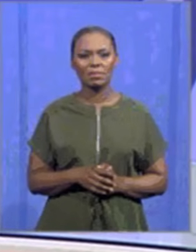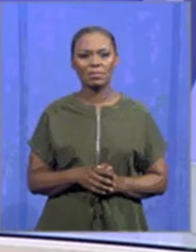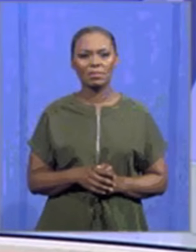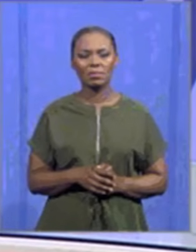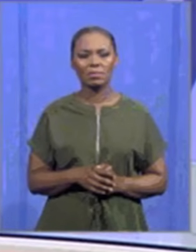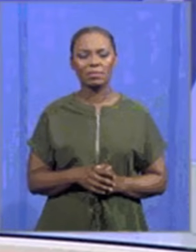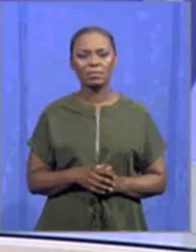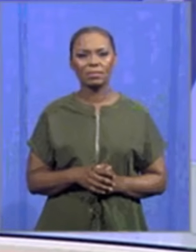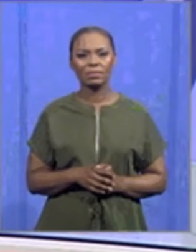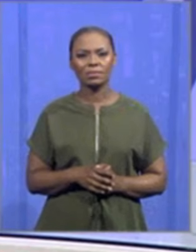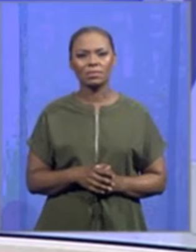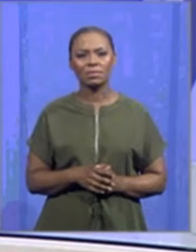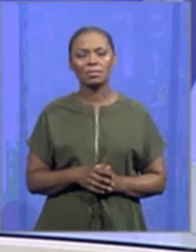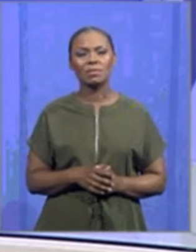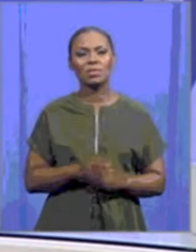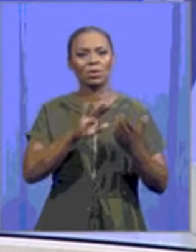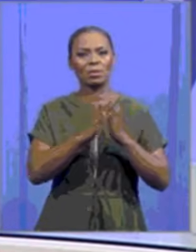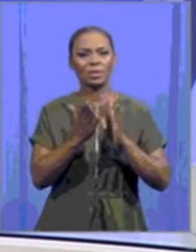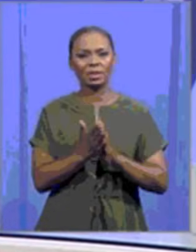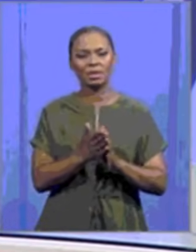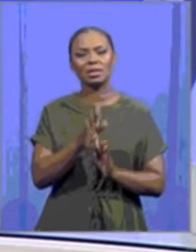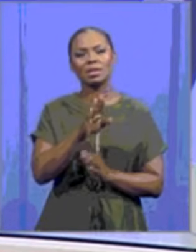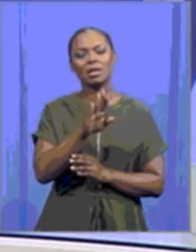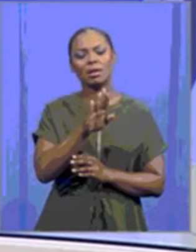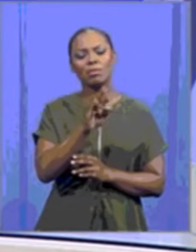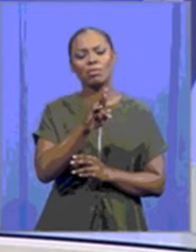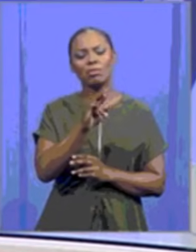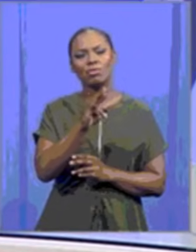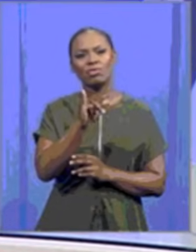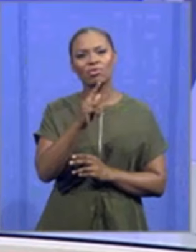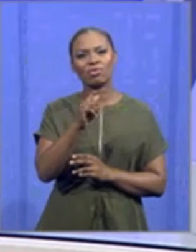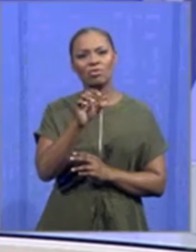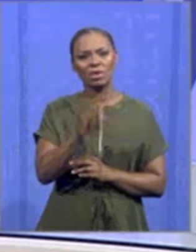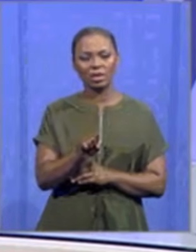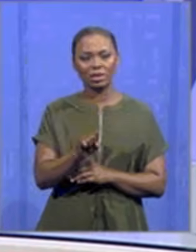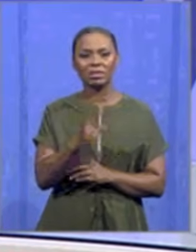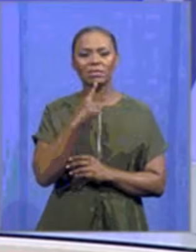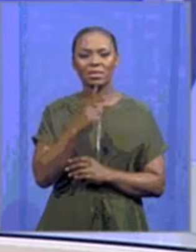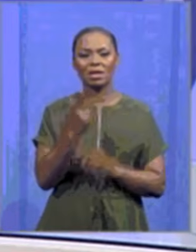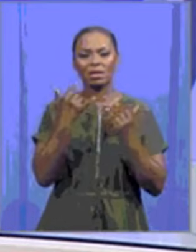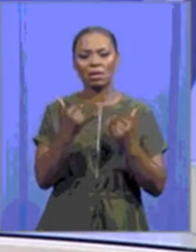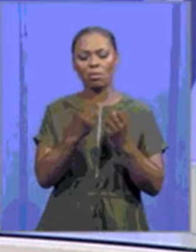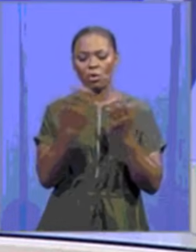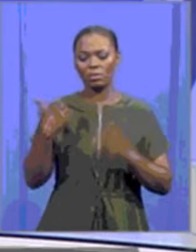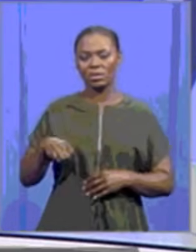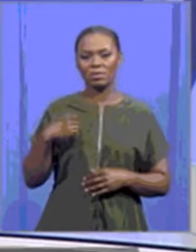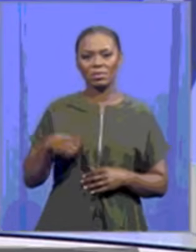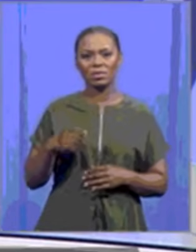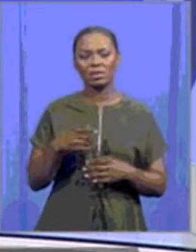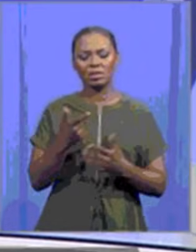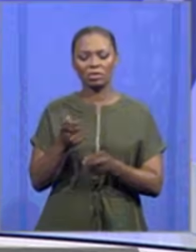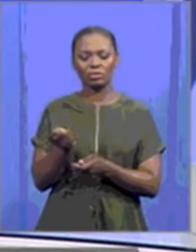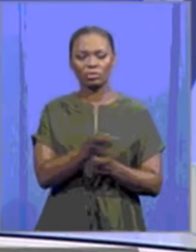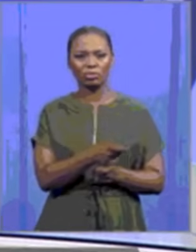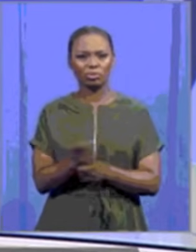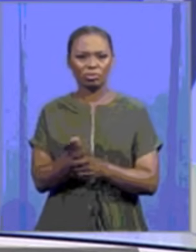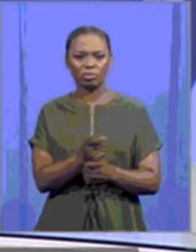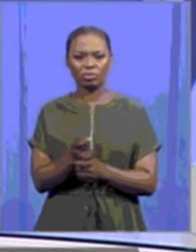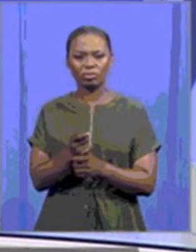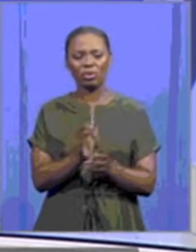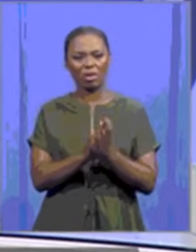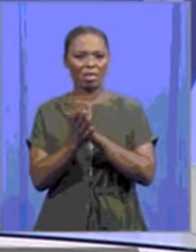Badudi ba letlhabile ka ntlenyana ga Brits ka Northwest ba re tshenyo ya seteišene sa ditirelo tša go tima mollo e bakilwe